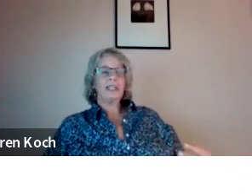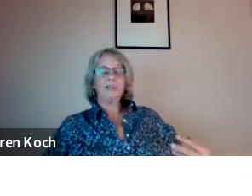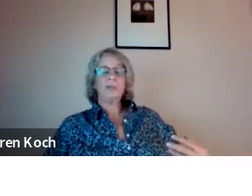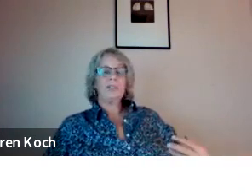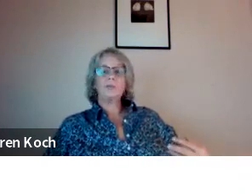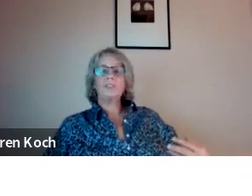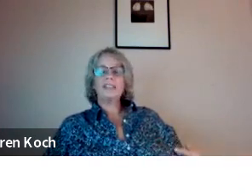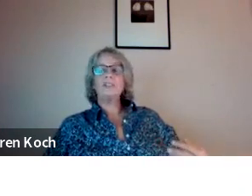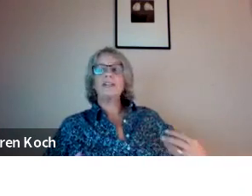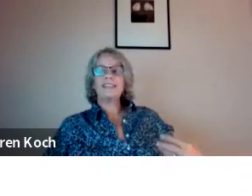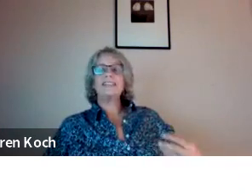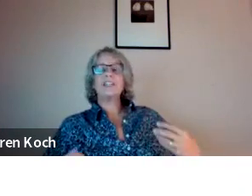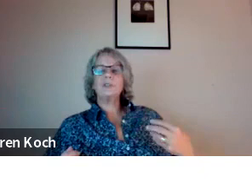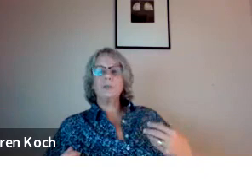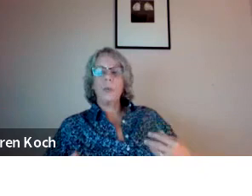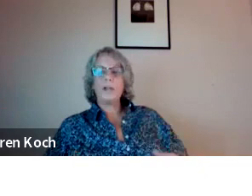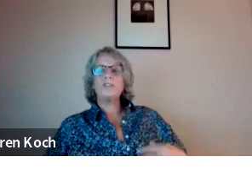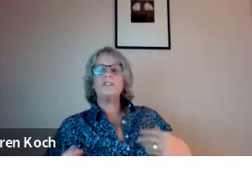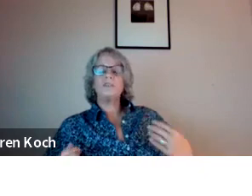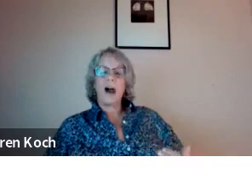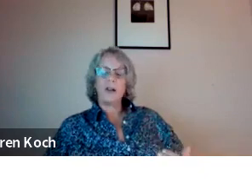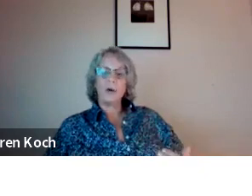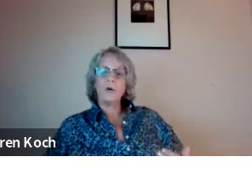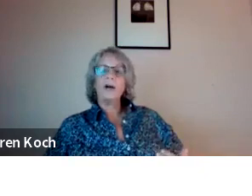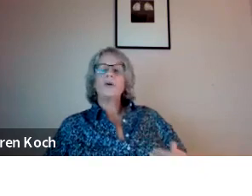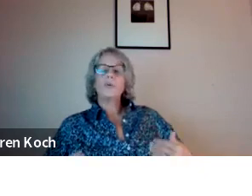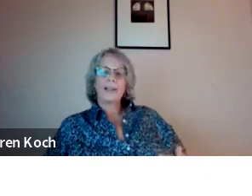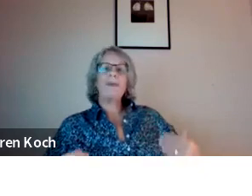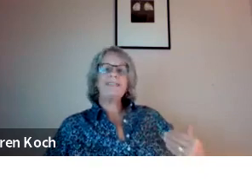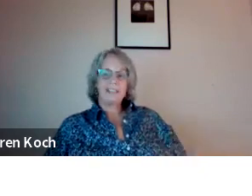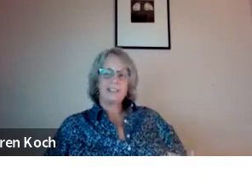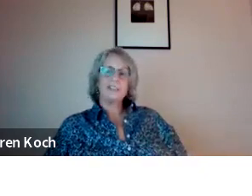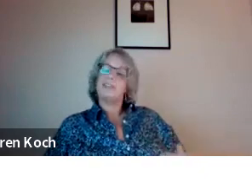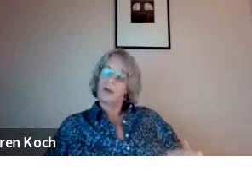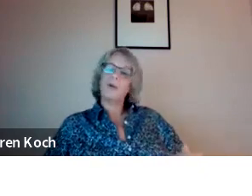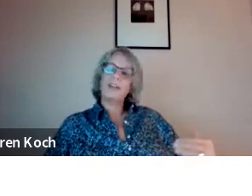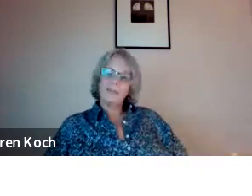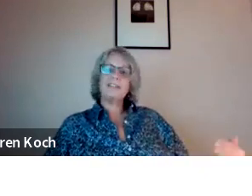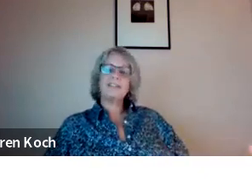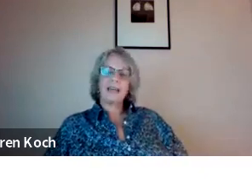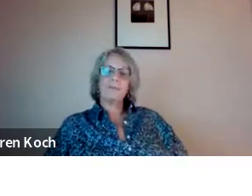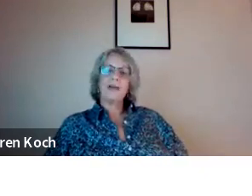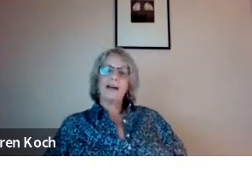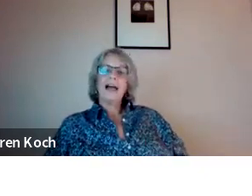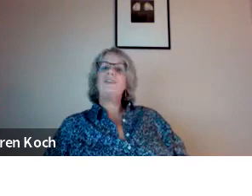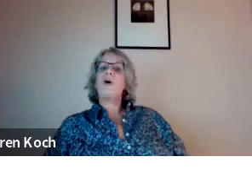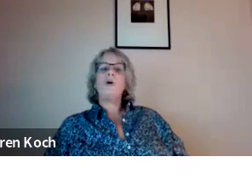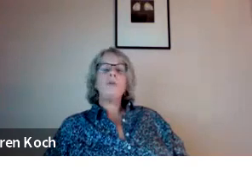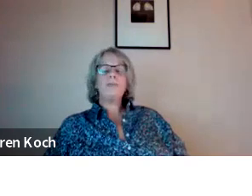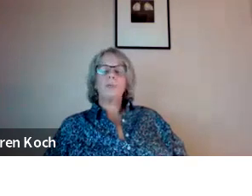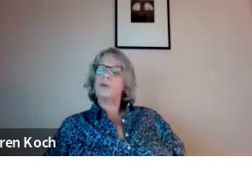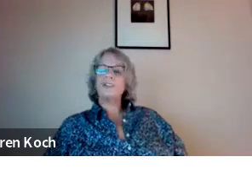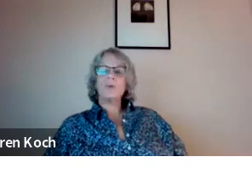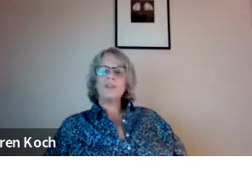or somebody who, doesn't necessarily want to follow recommendations that were given to them. And